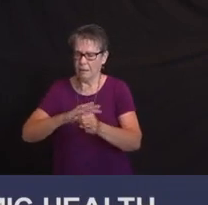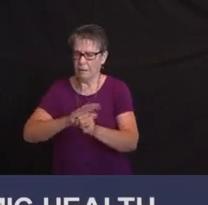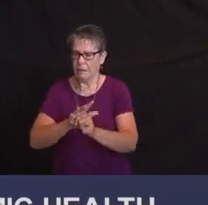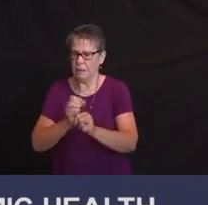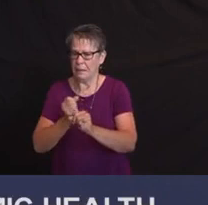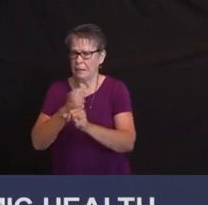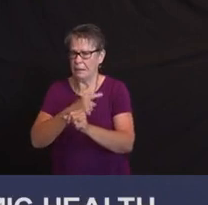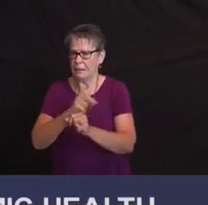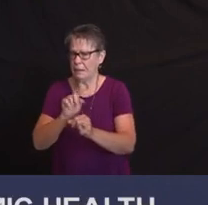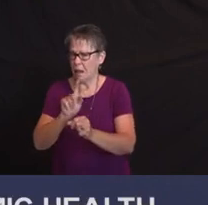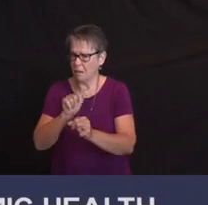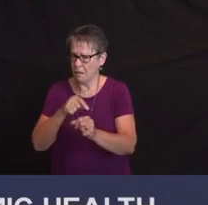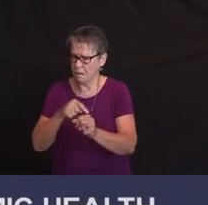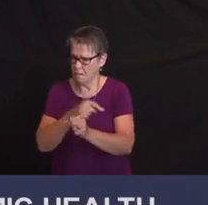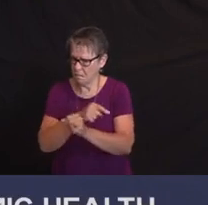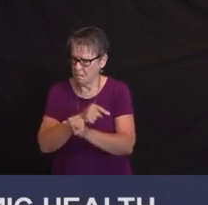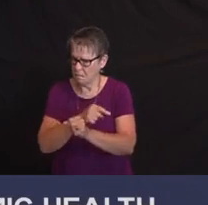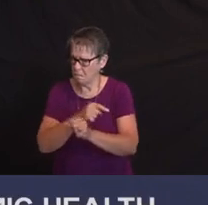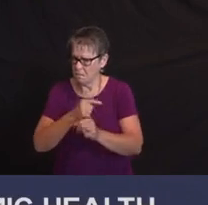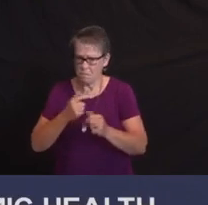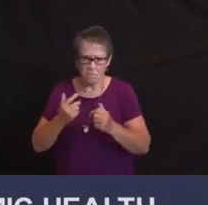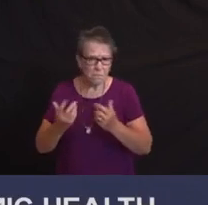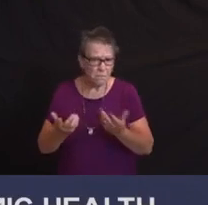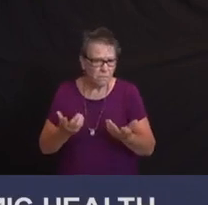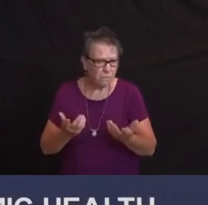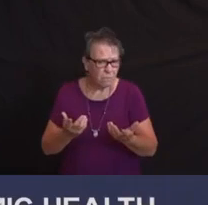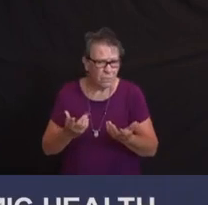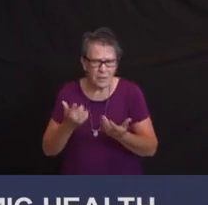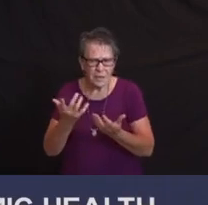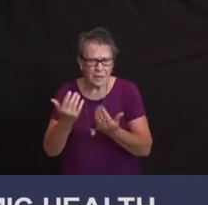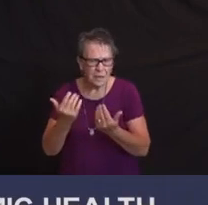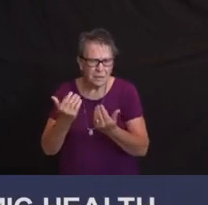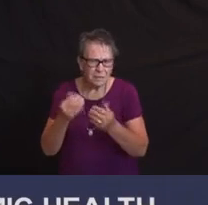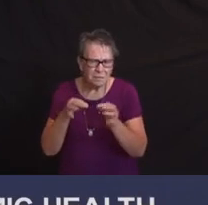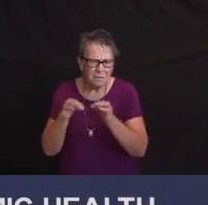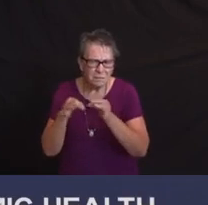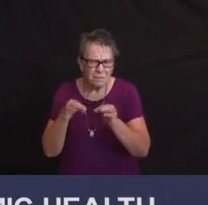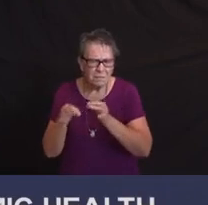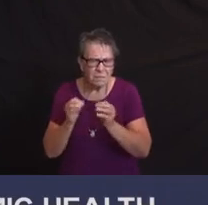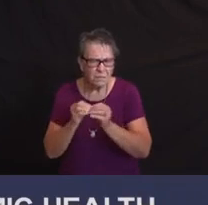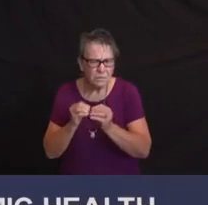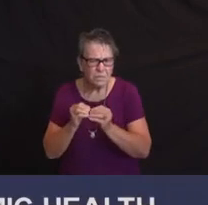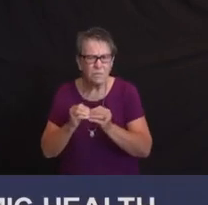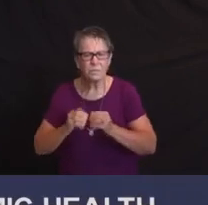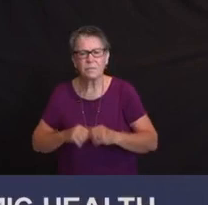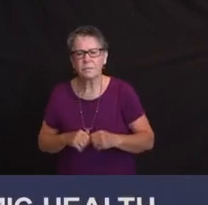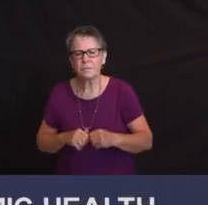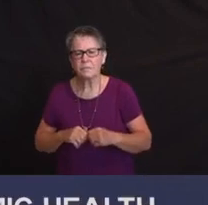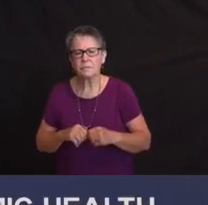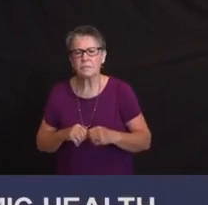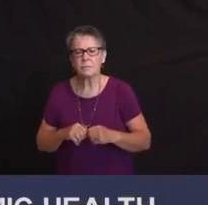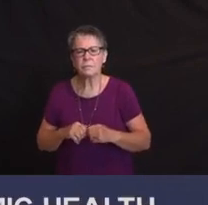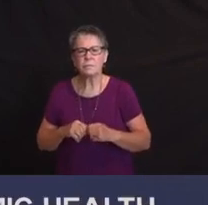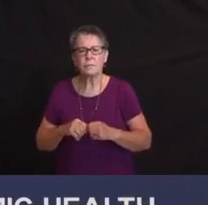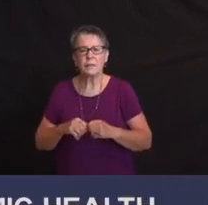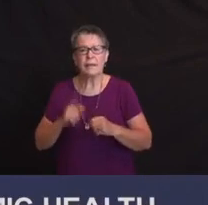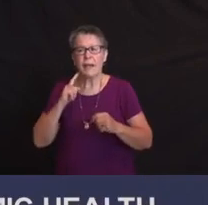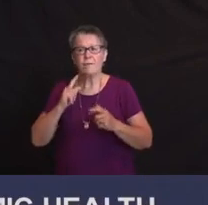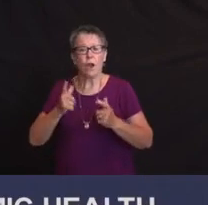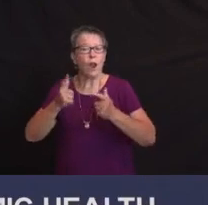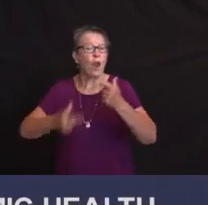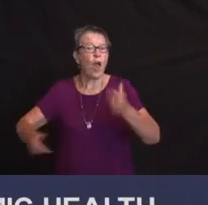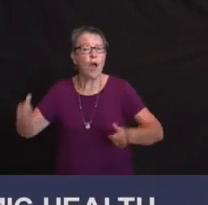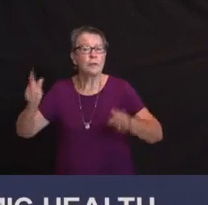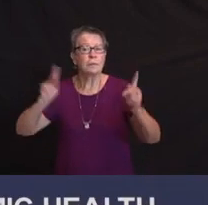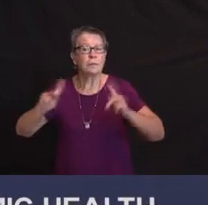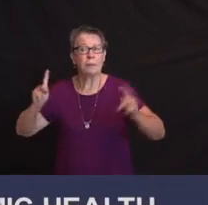regard to large gatherings, even if they're outside, There's been, I know, more lethal